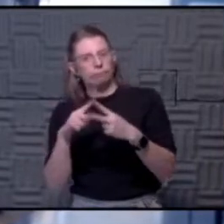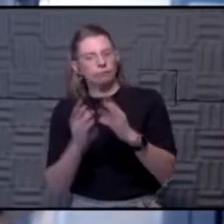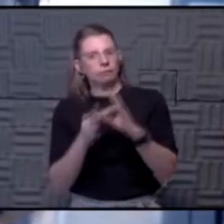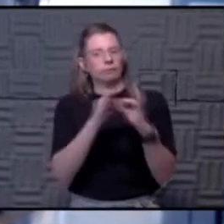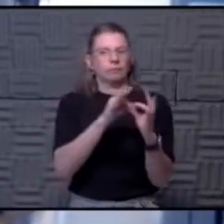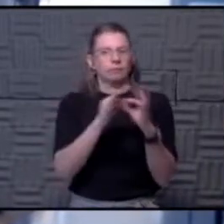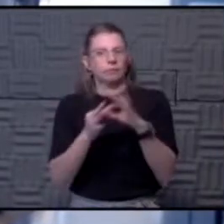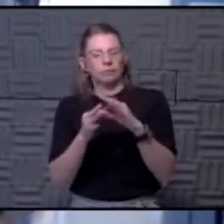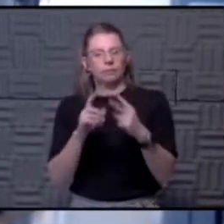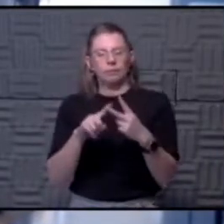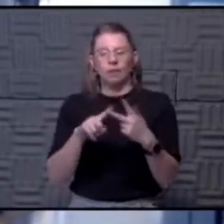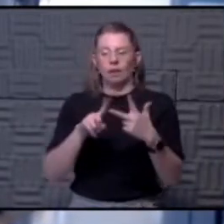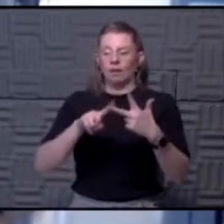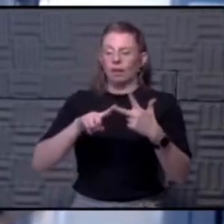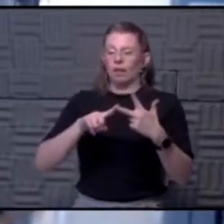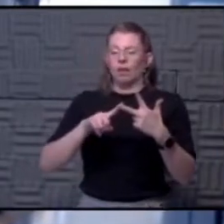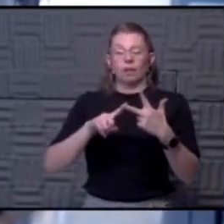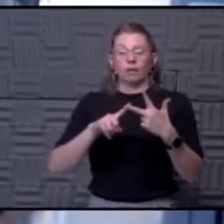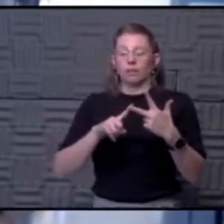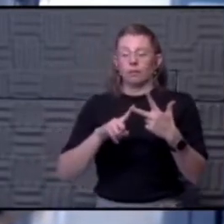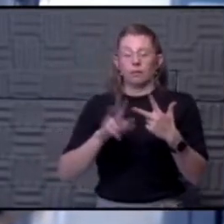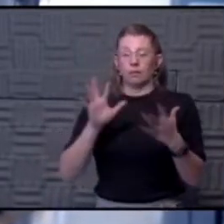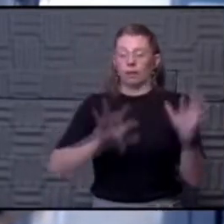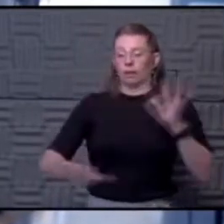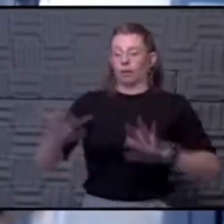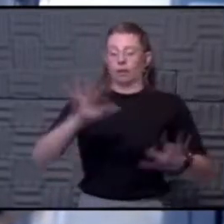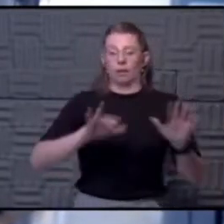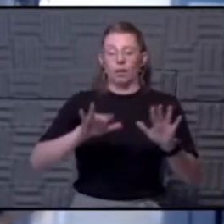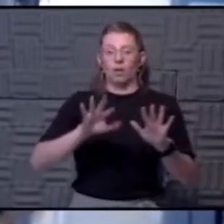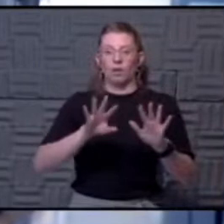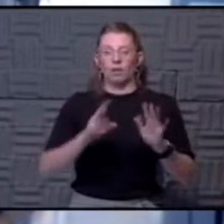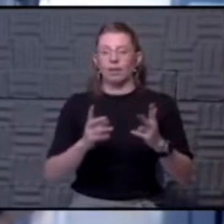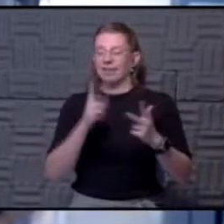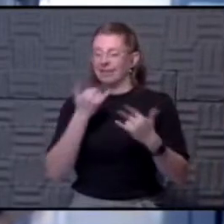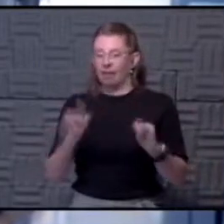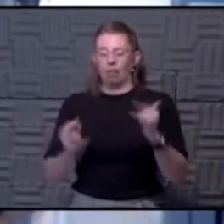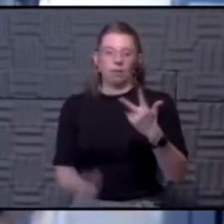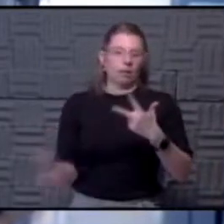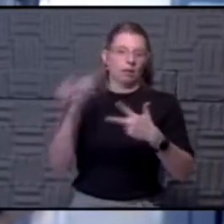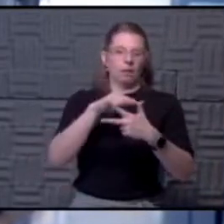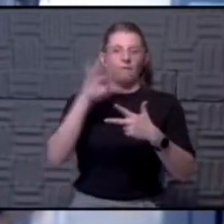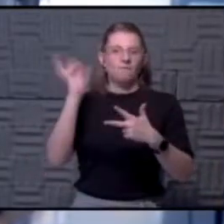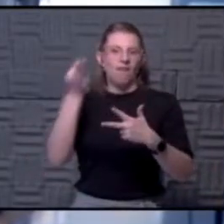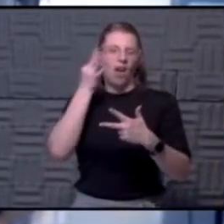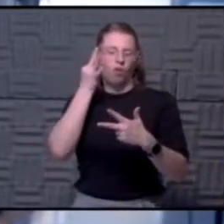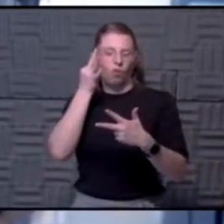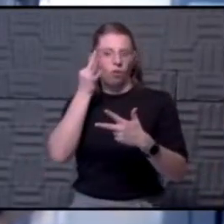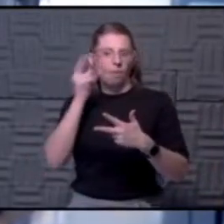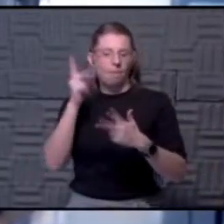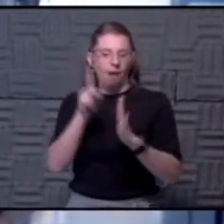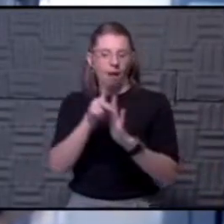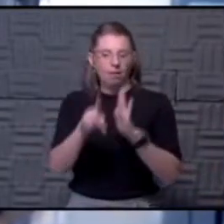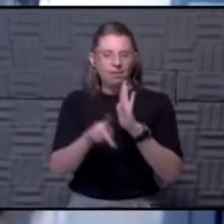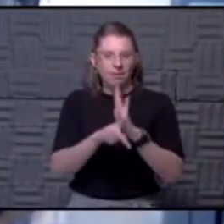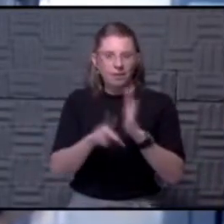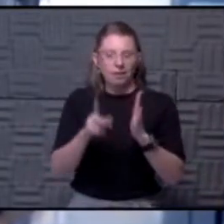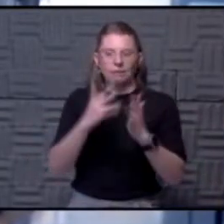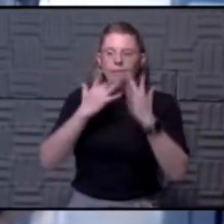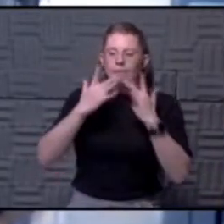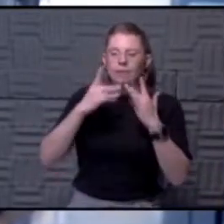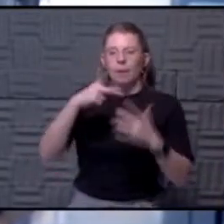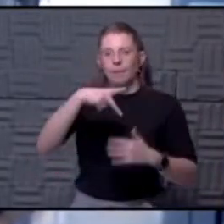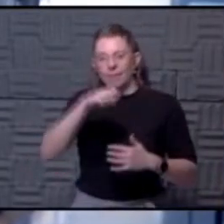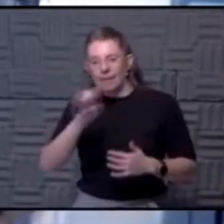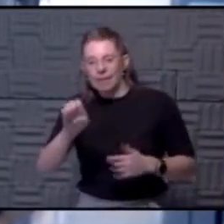was just a mad scramble, and it goes back again to federal policy. Everything's been a study of shortages. PPE,